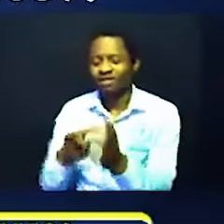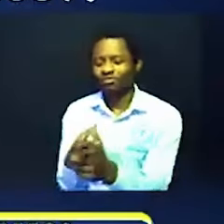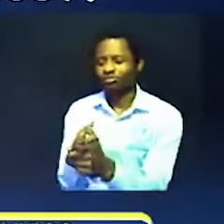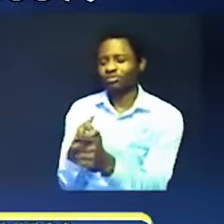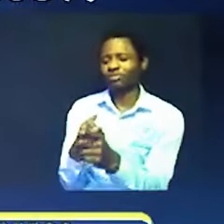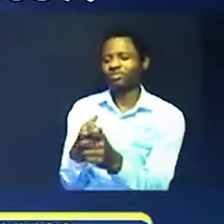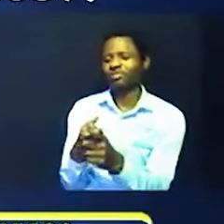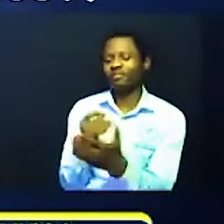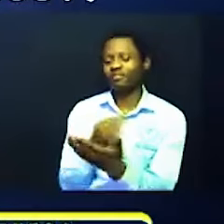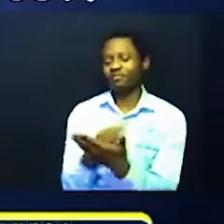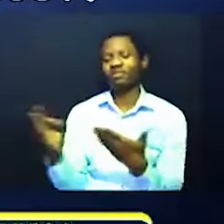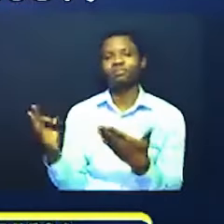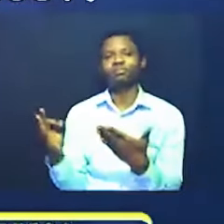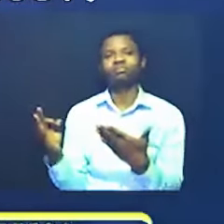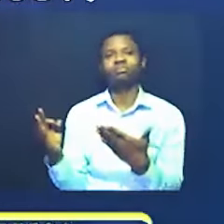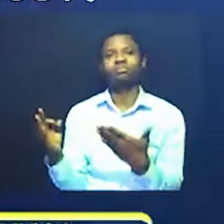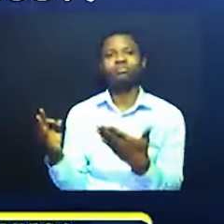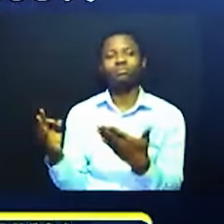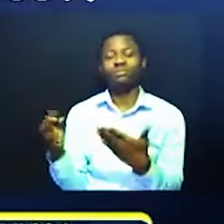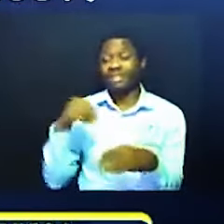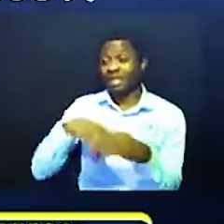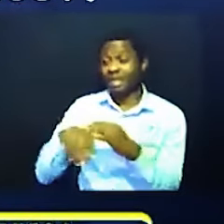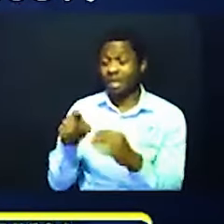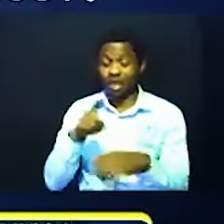in a football match or in